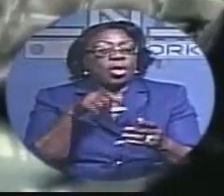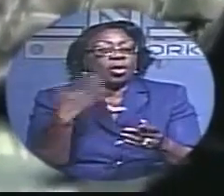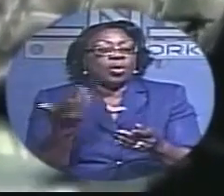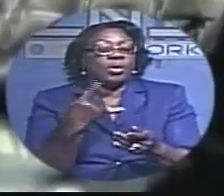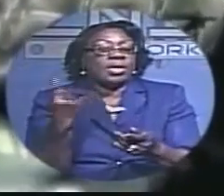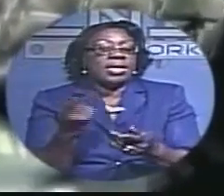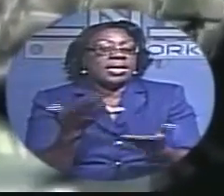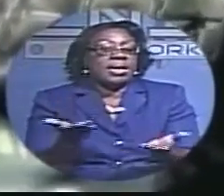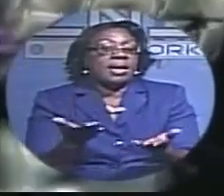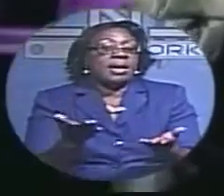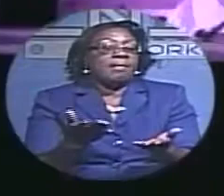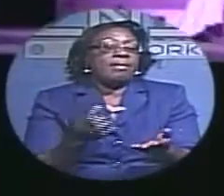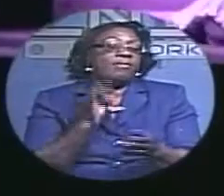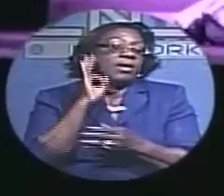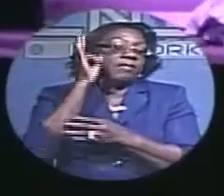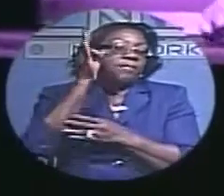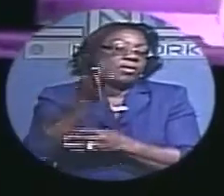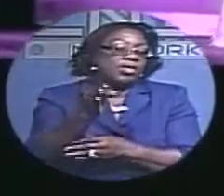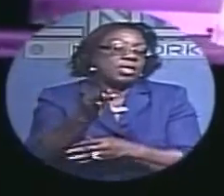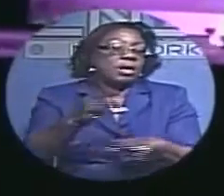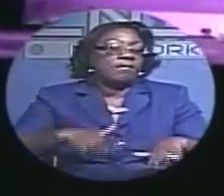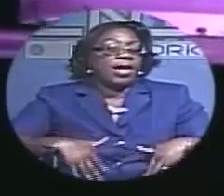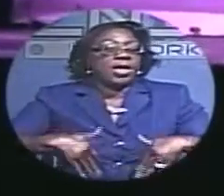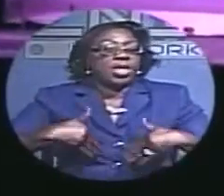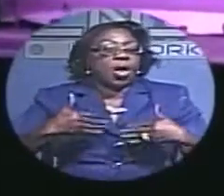the future of our young people.